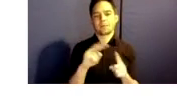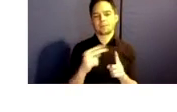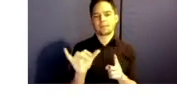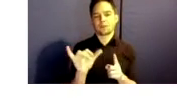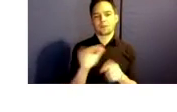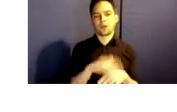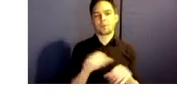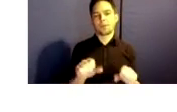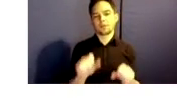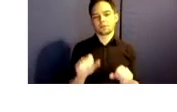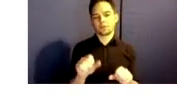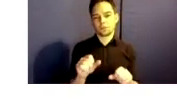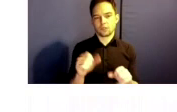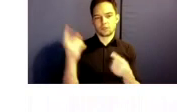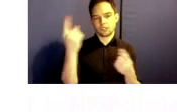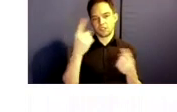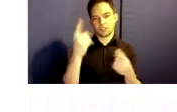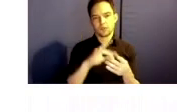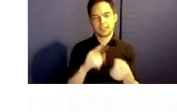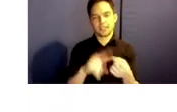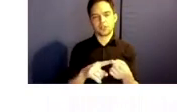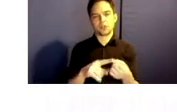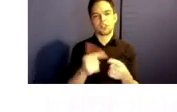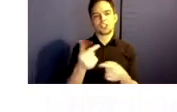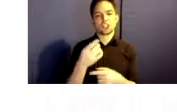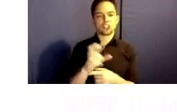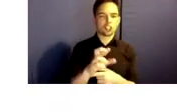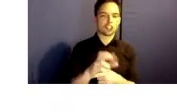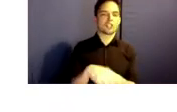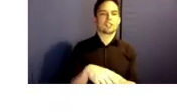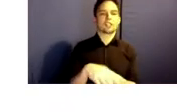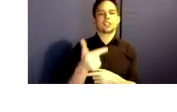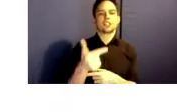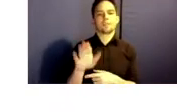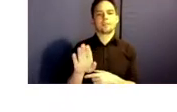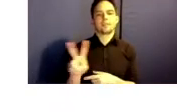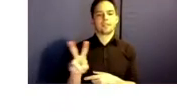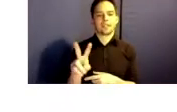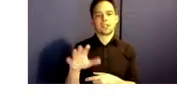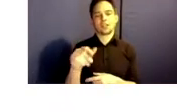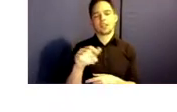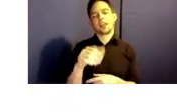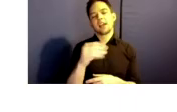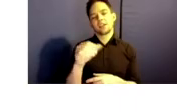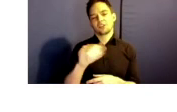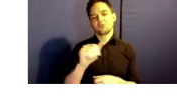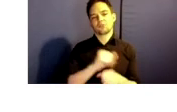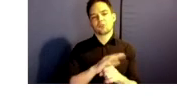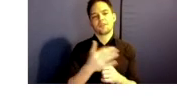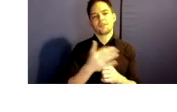risk and some consideration related to gender-based violence, and COVID-19 vaccine. Next,